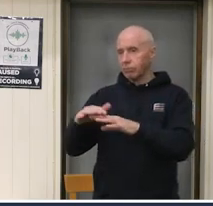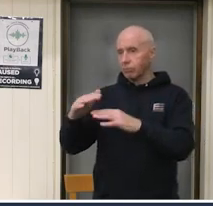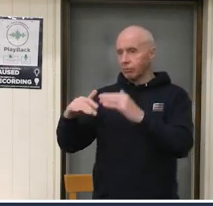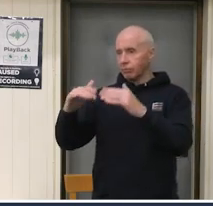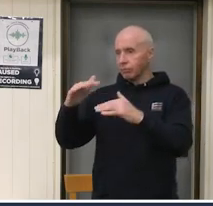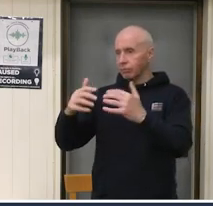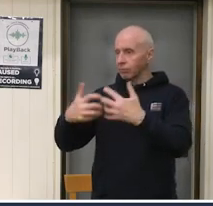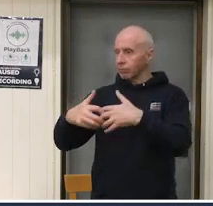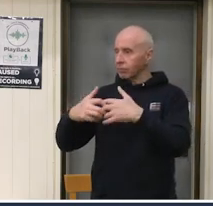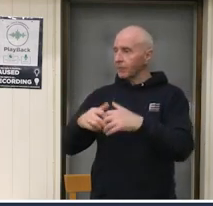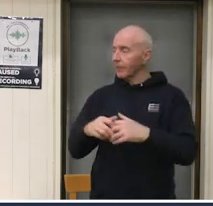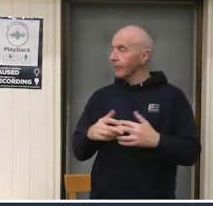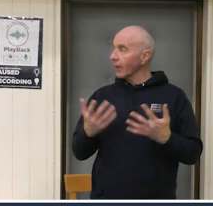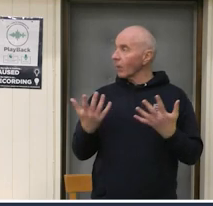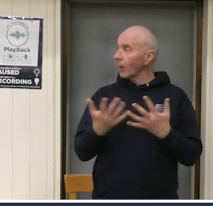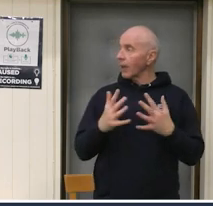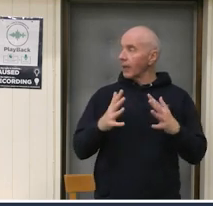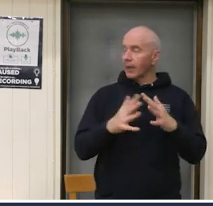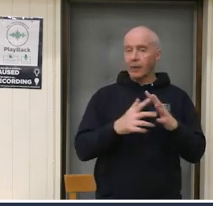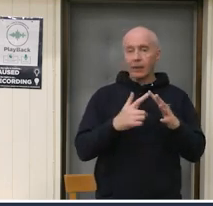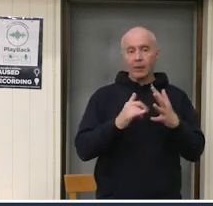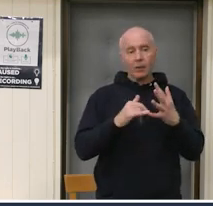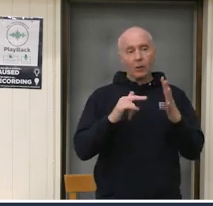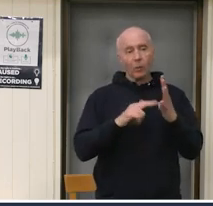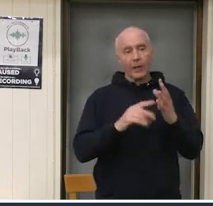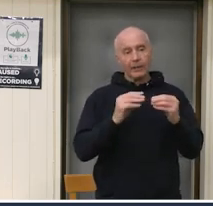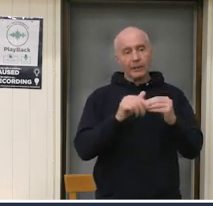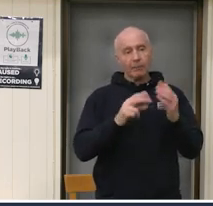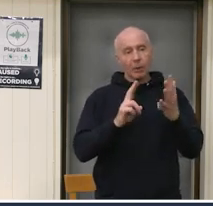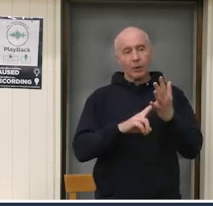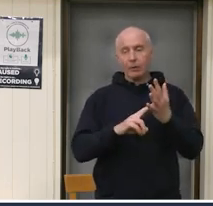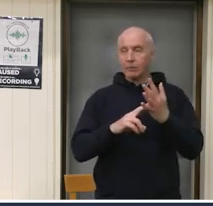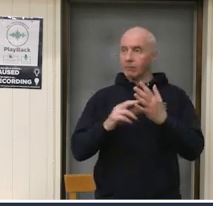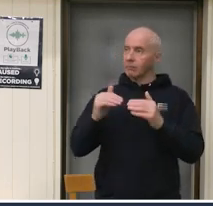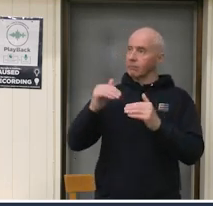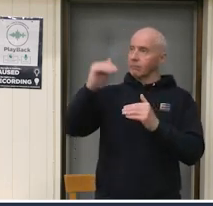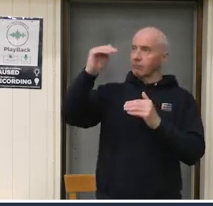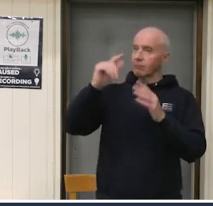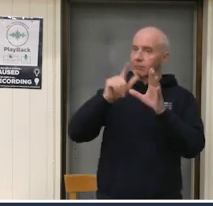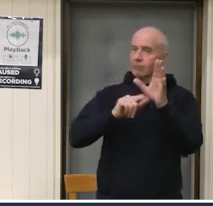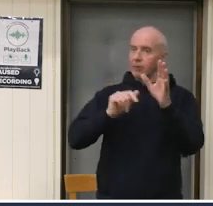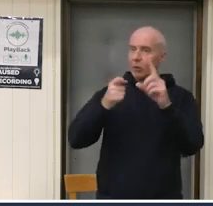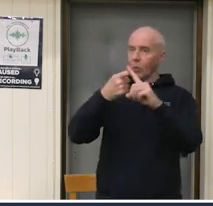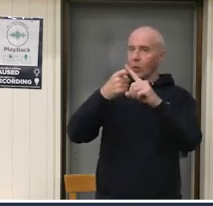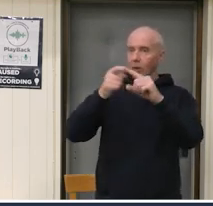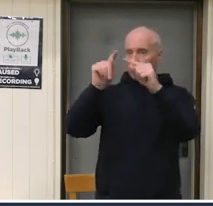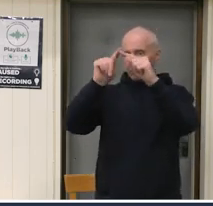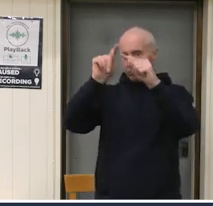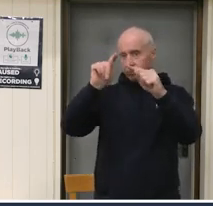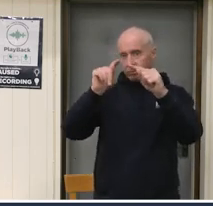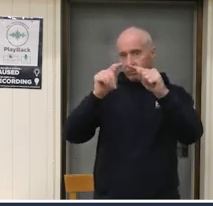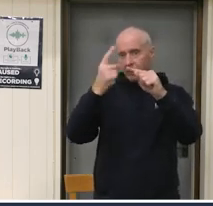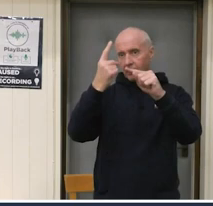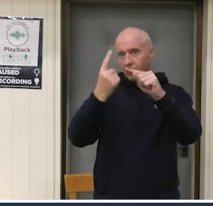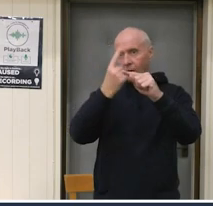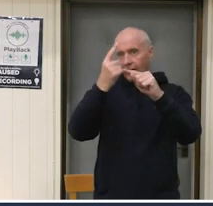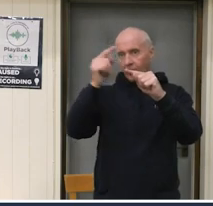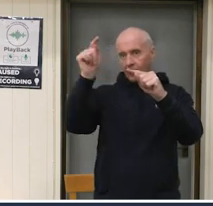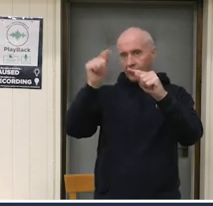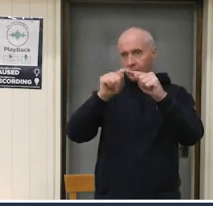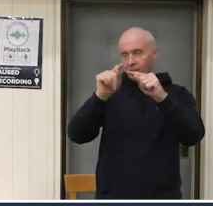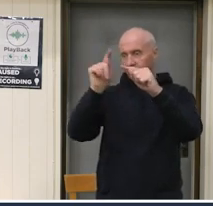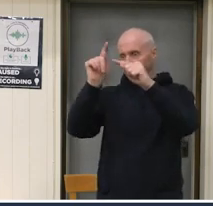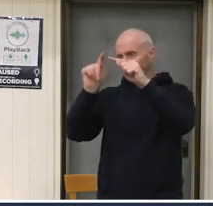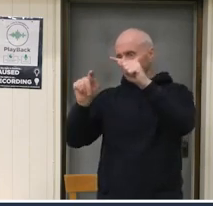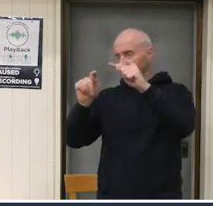It's in West Burton, so it's about an hour away from York. The site has been designated. It was an